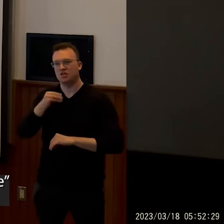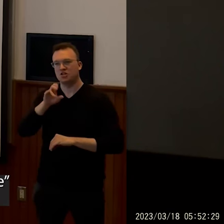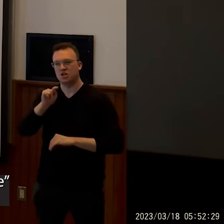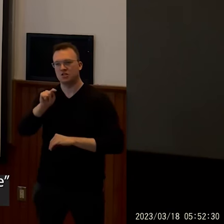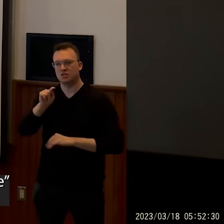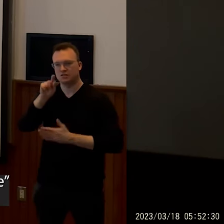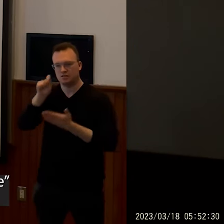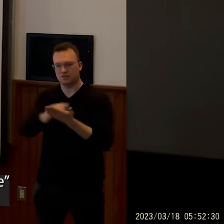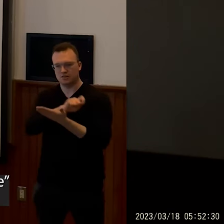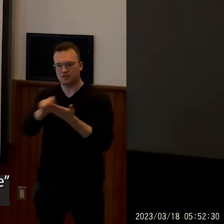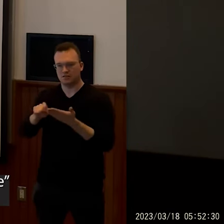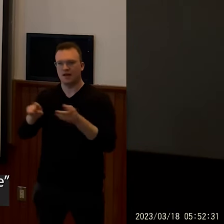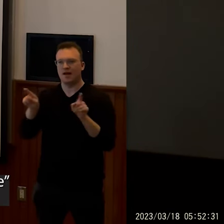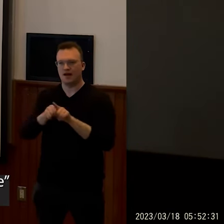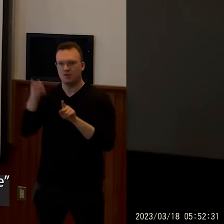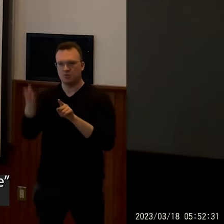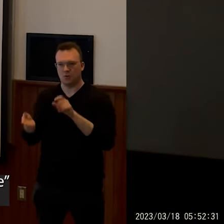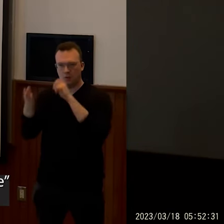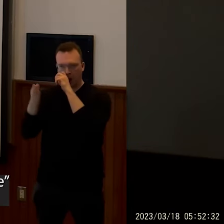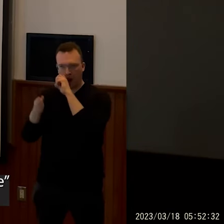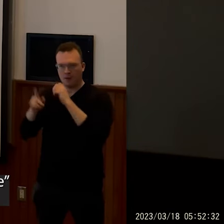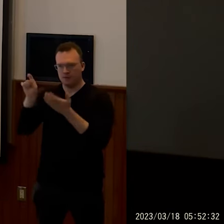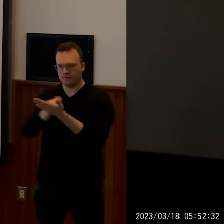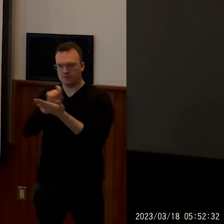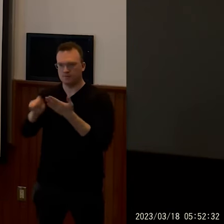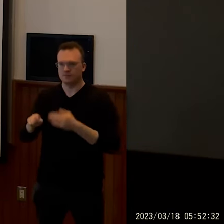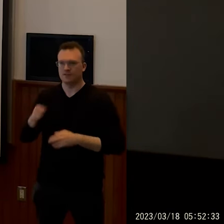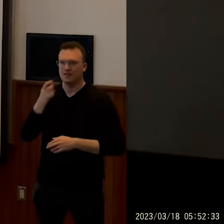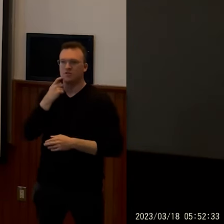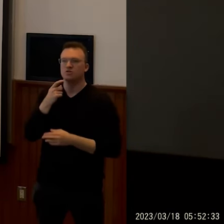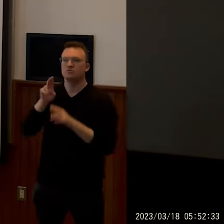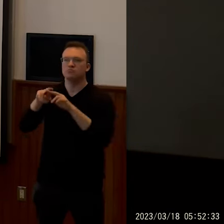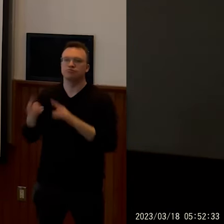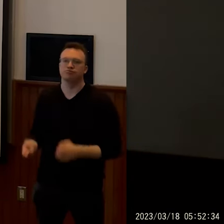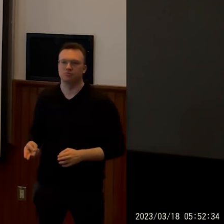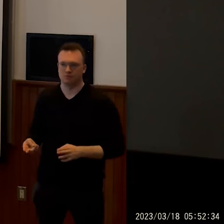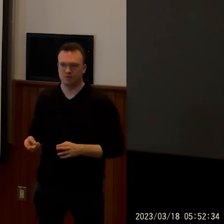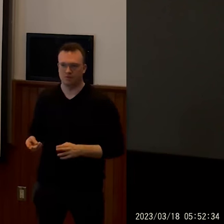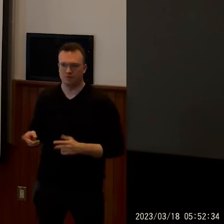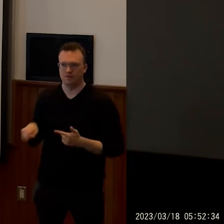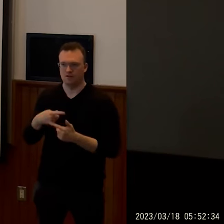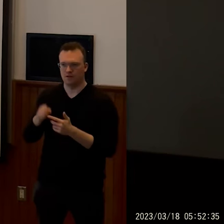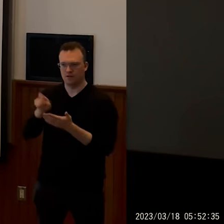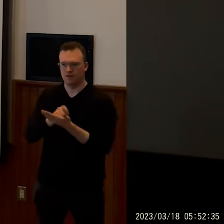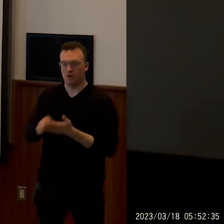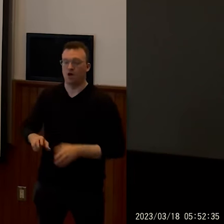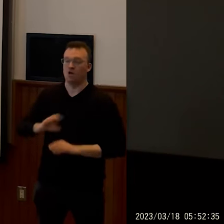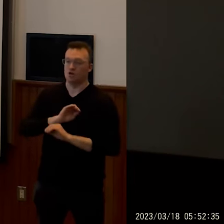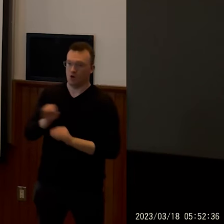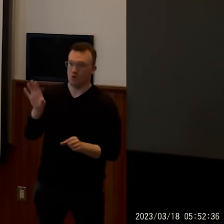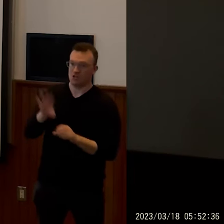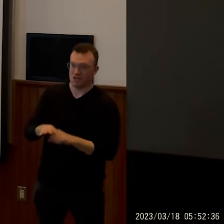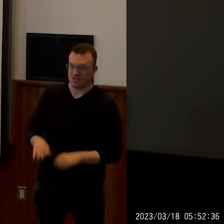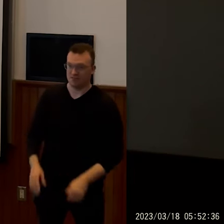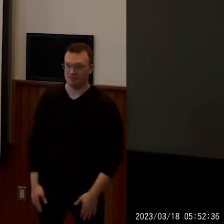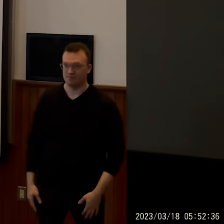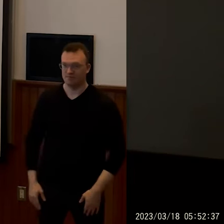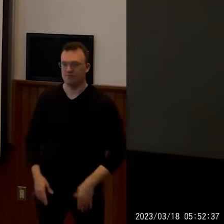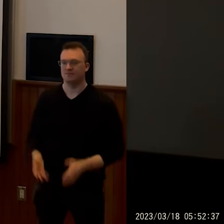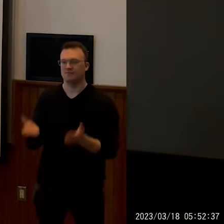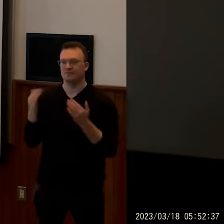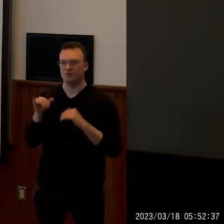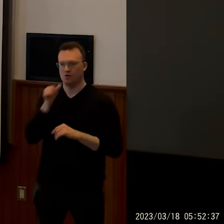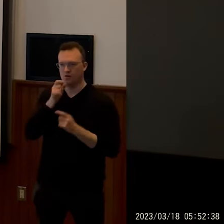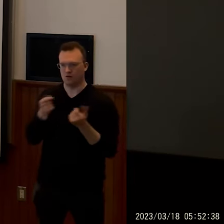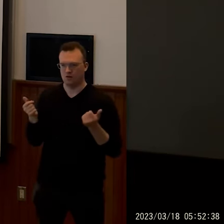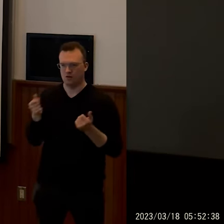crossed out, as you are, and then crossed out, just lose a few pounds, and then crossed out, no shit, and then not